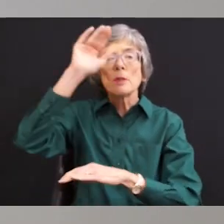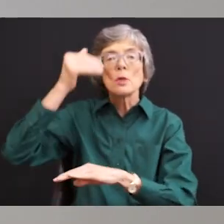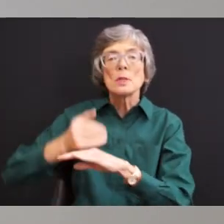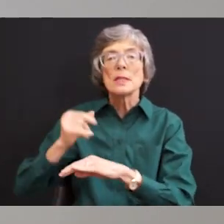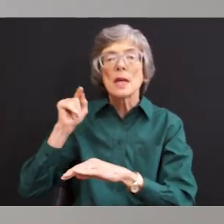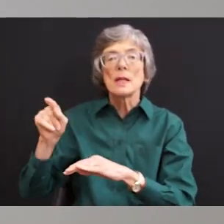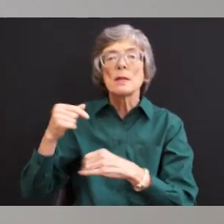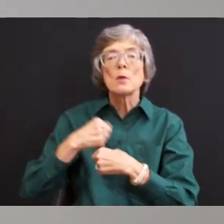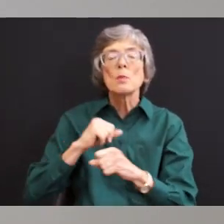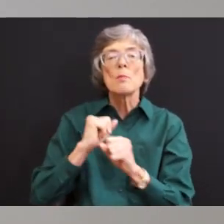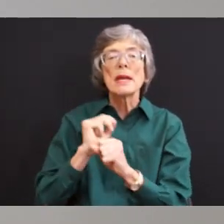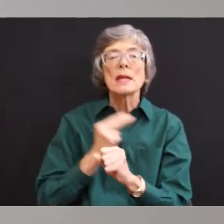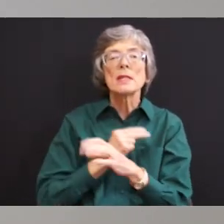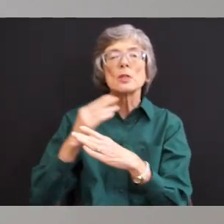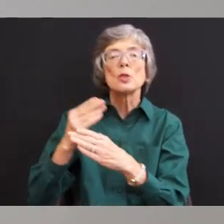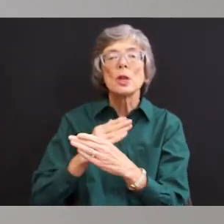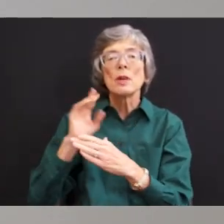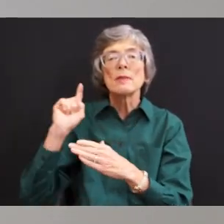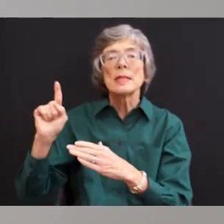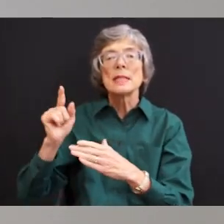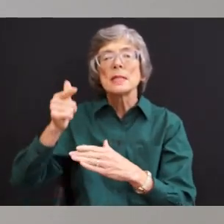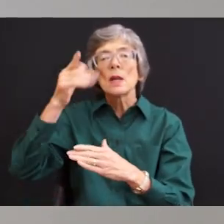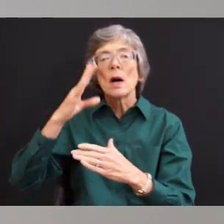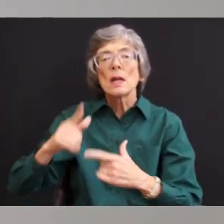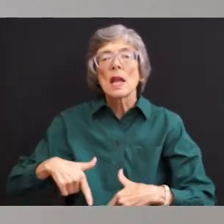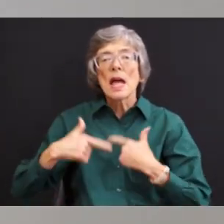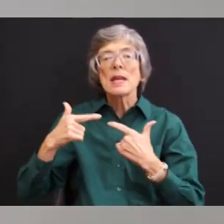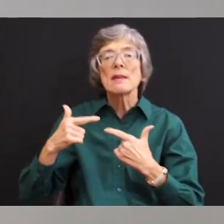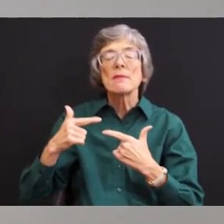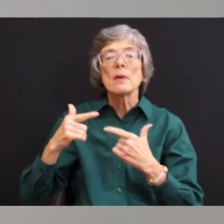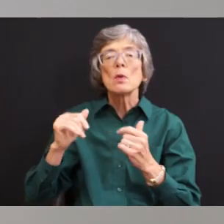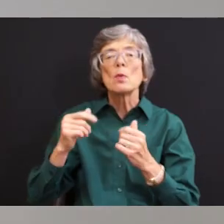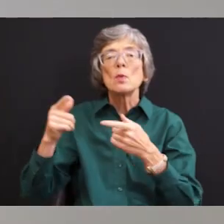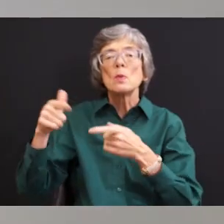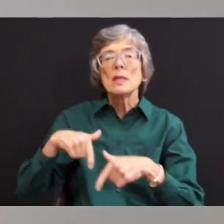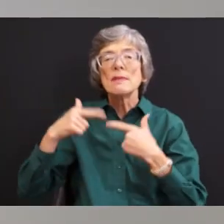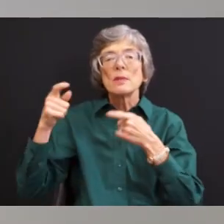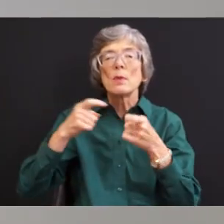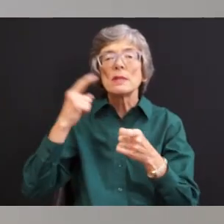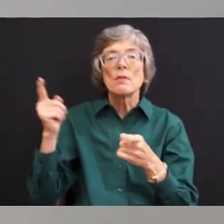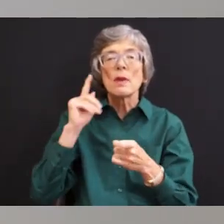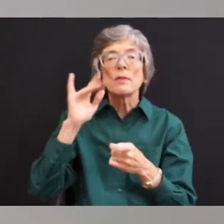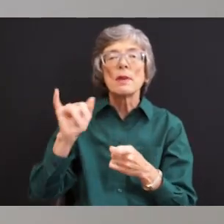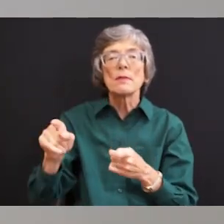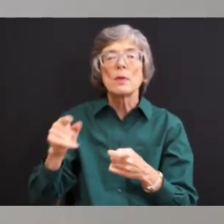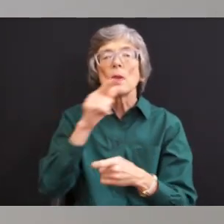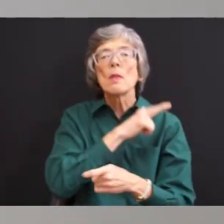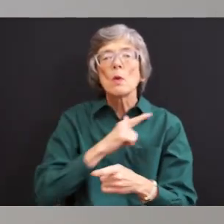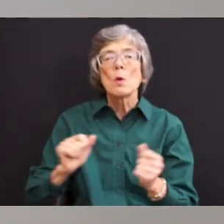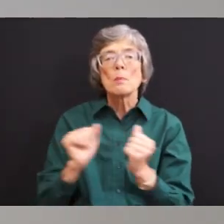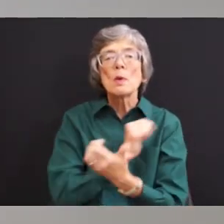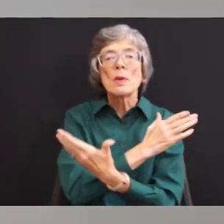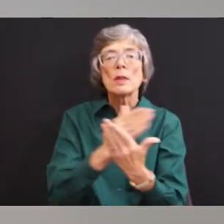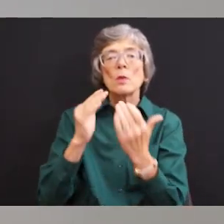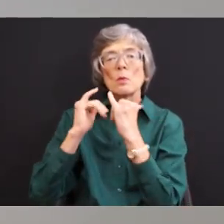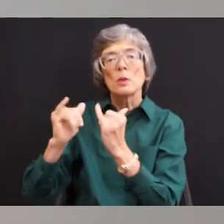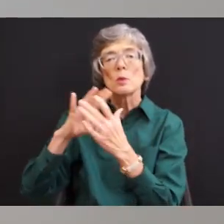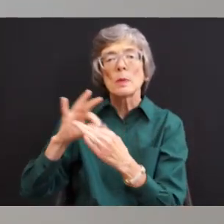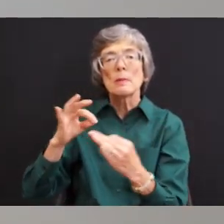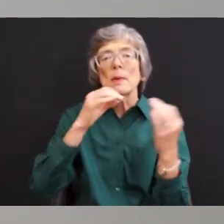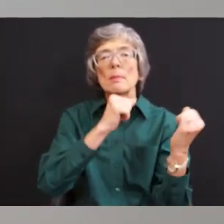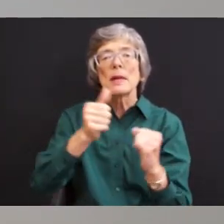us sharers of his divine nature, who lives and reigns forever and ever. The Lord be with you. May Almighty God bless